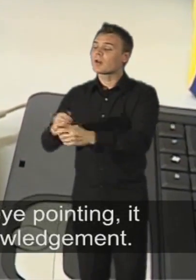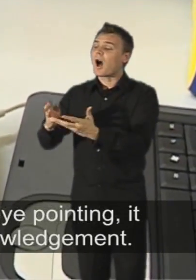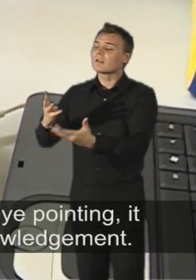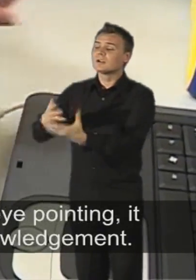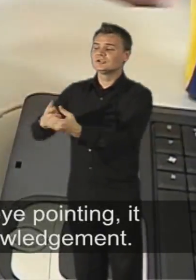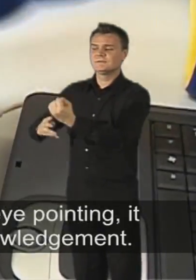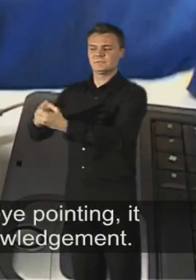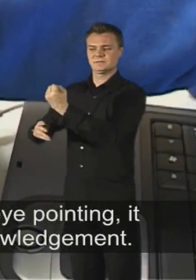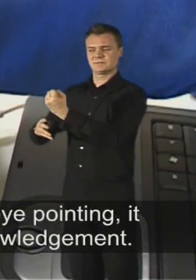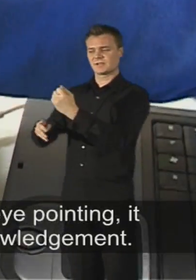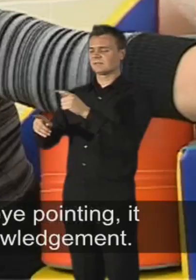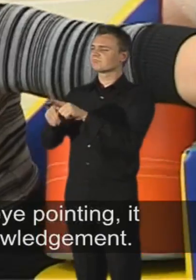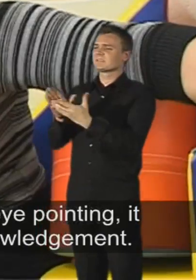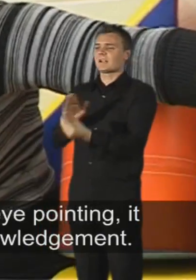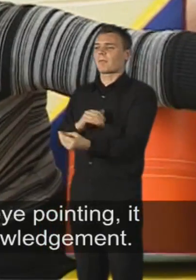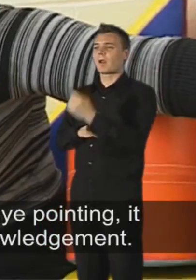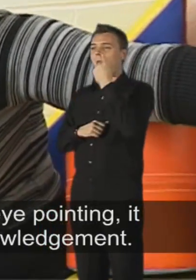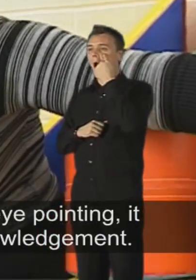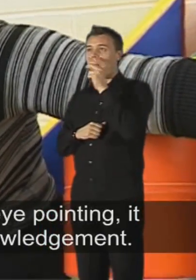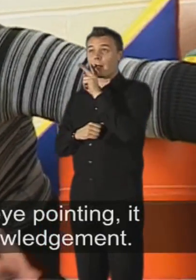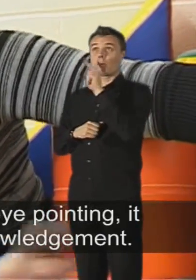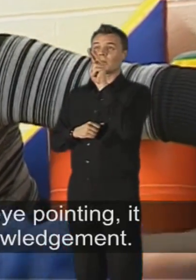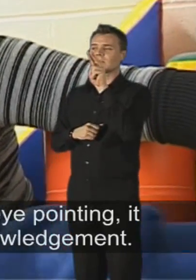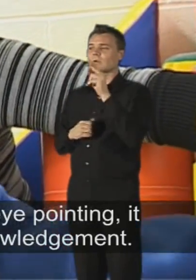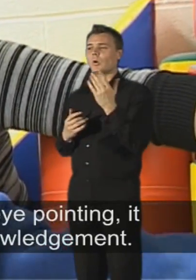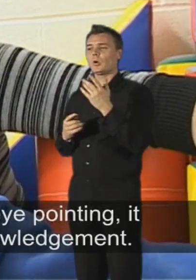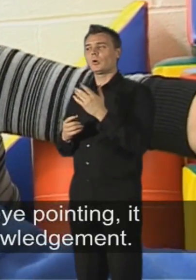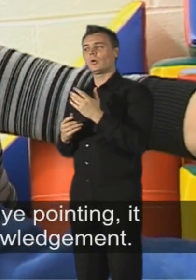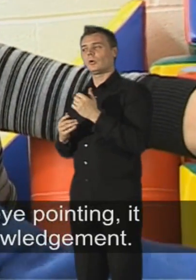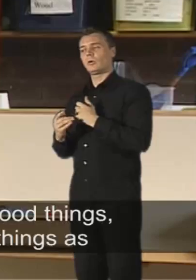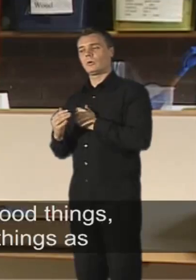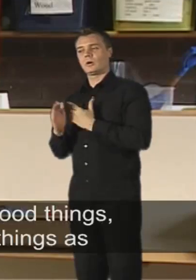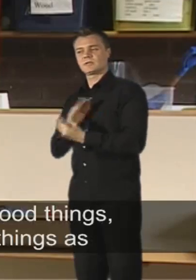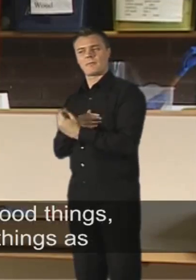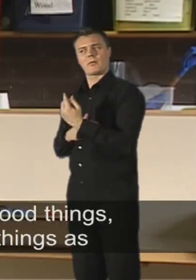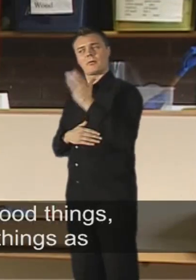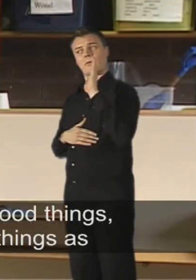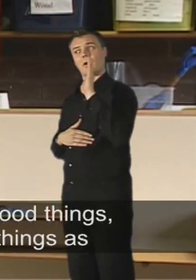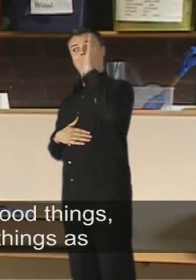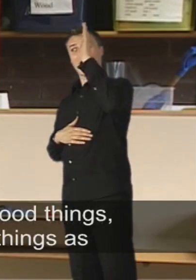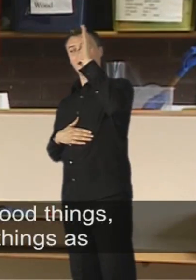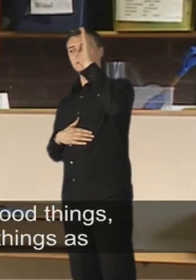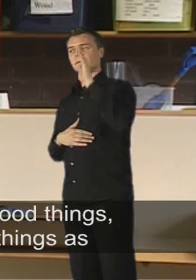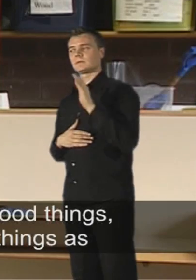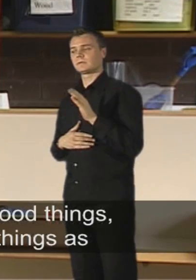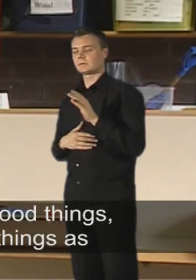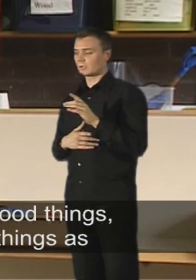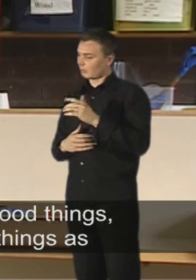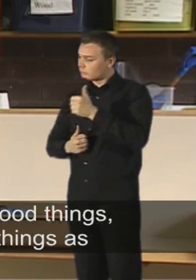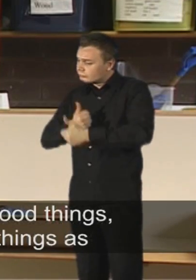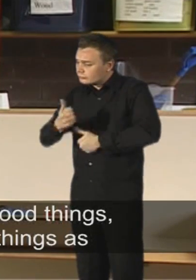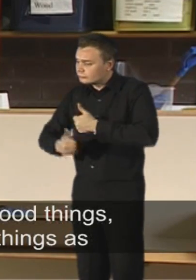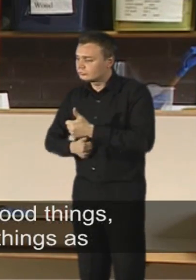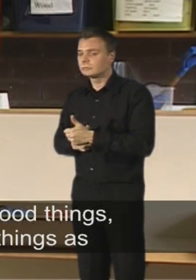be in eye pointing, it might be in raising a hand in acknowledgement. They praise youngsters